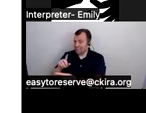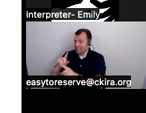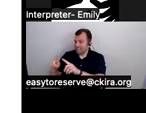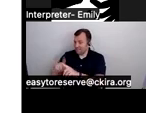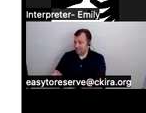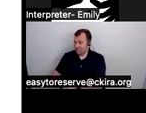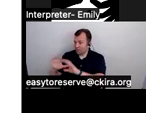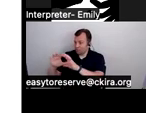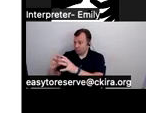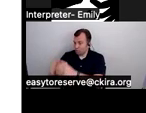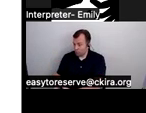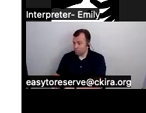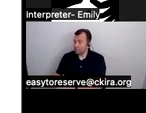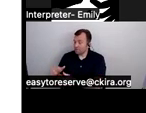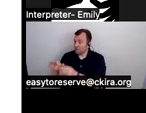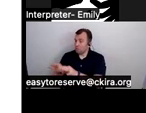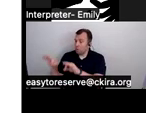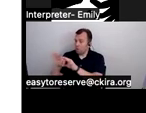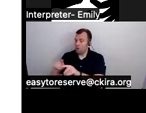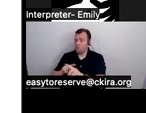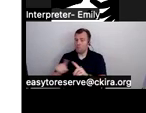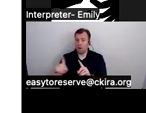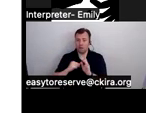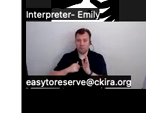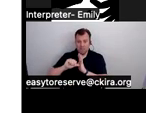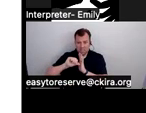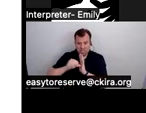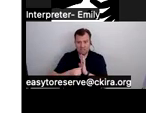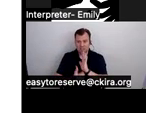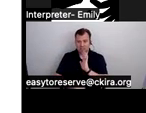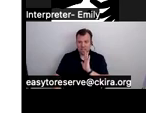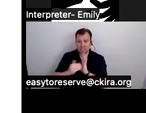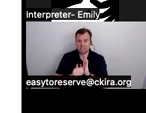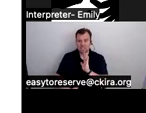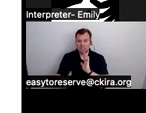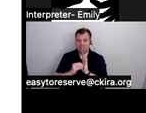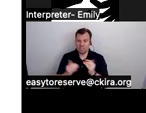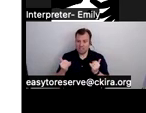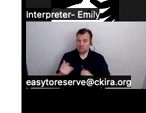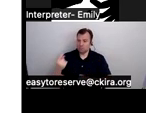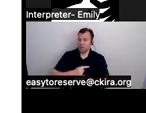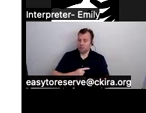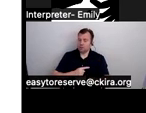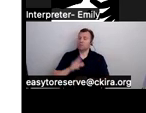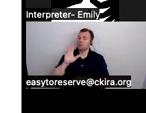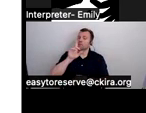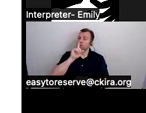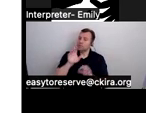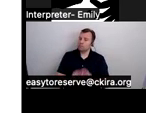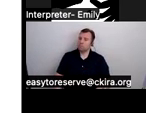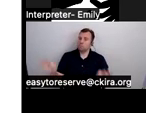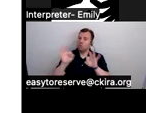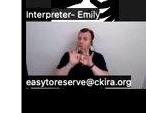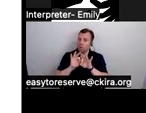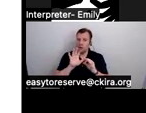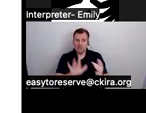what's really, really important, and you're going to hear me say this several times today, and that is that it's really important to